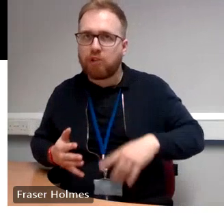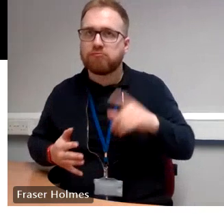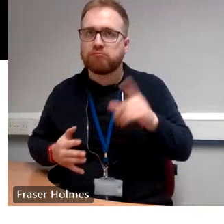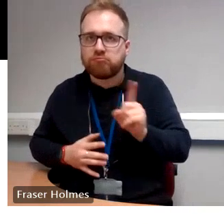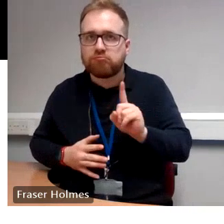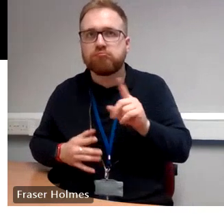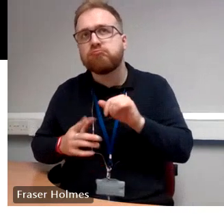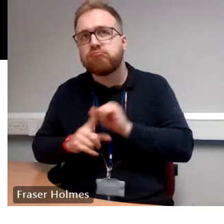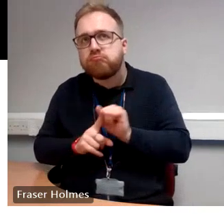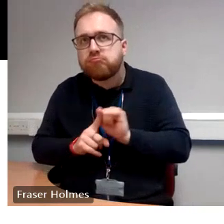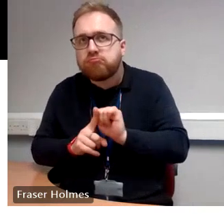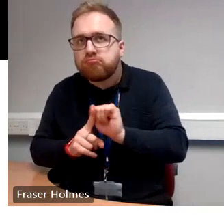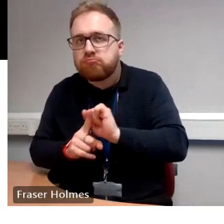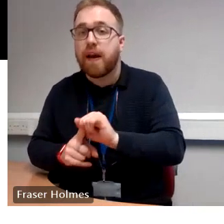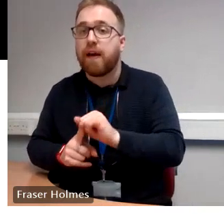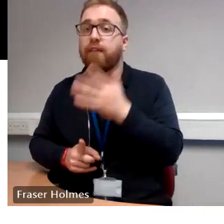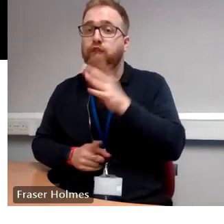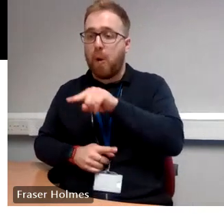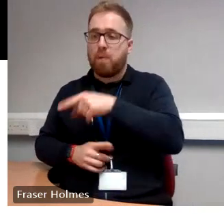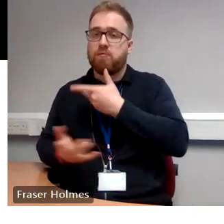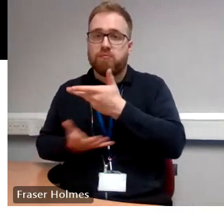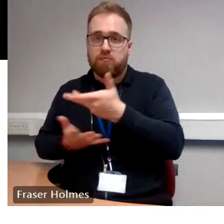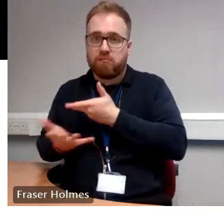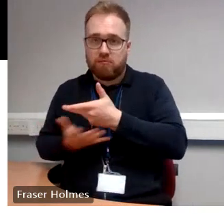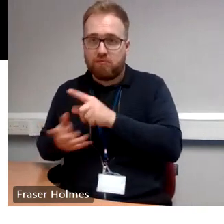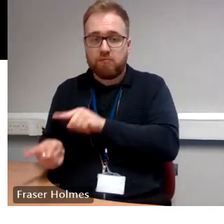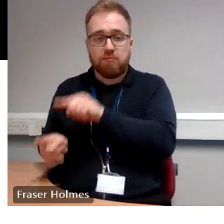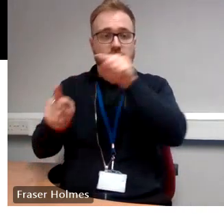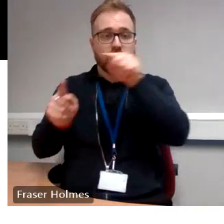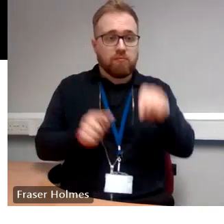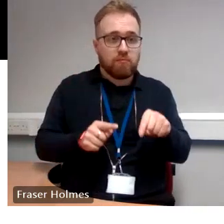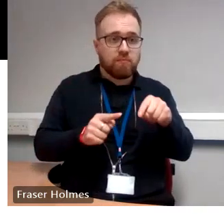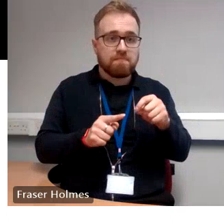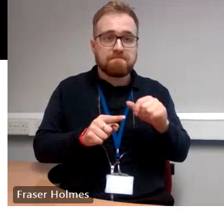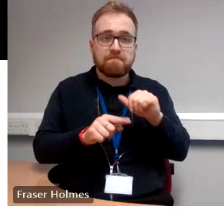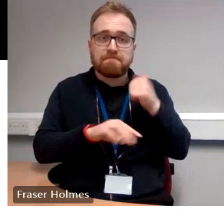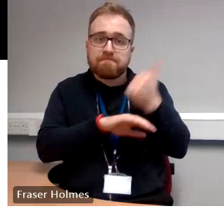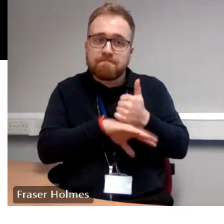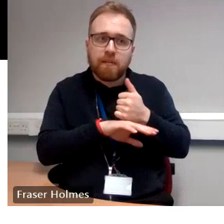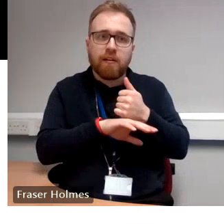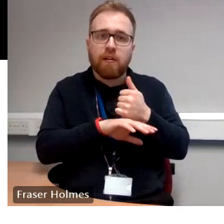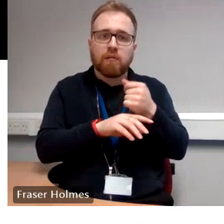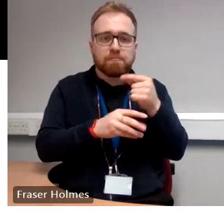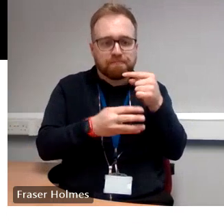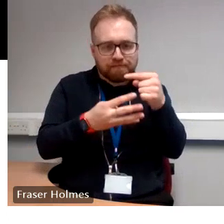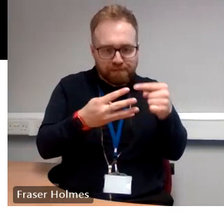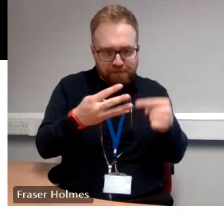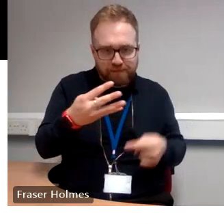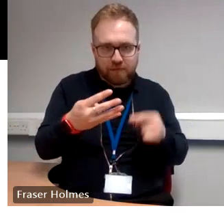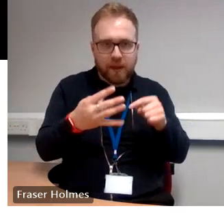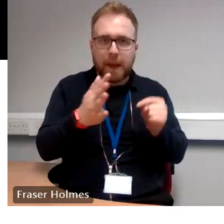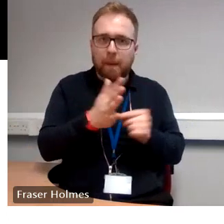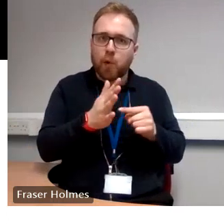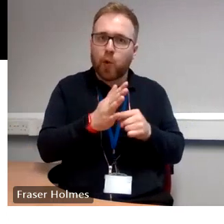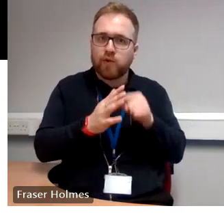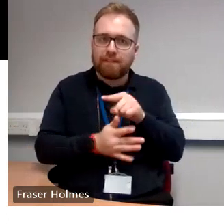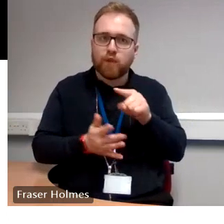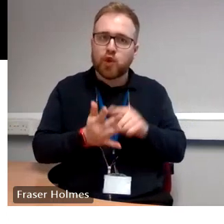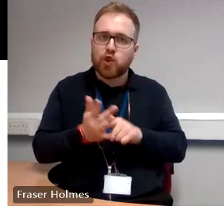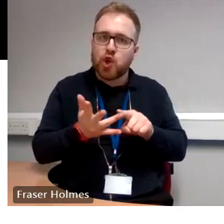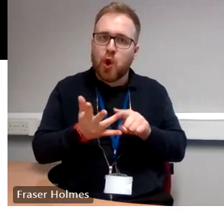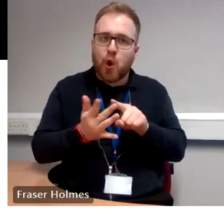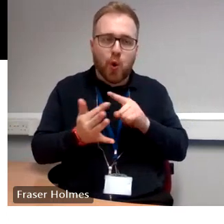on. From that conversation, they were able to establish a few different pointers that were most important to Joe and what he wanted to link